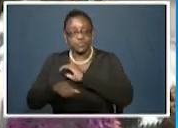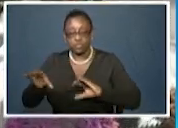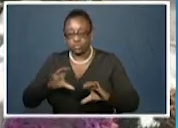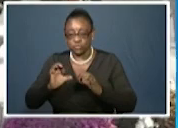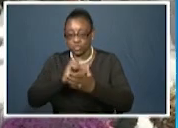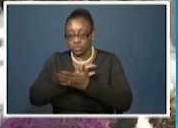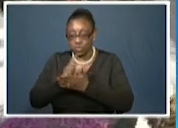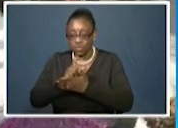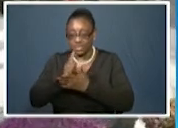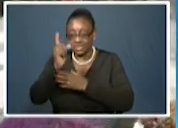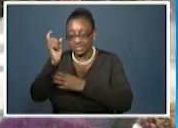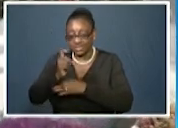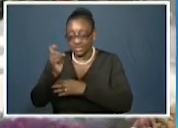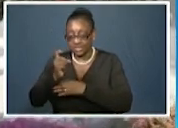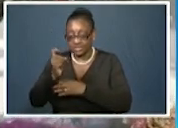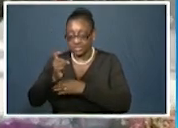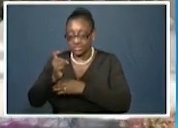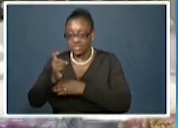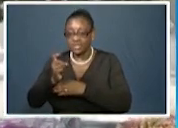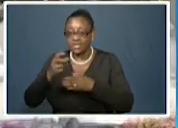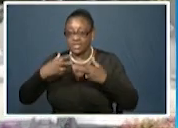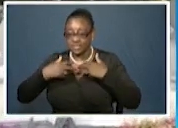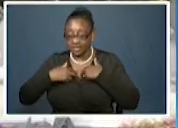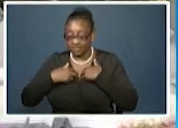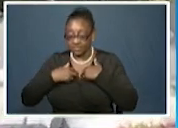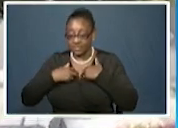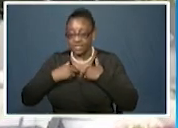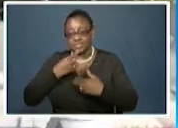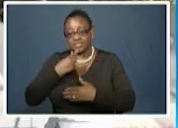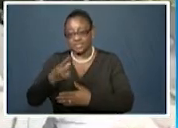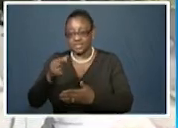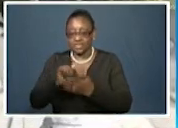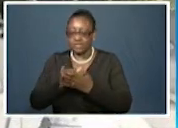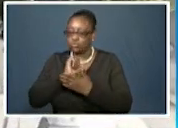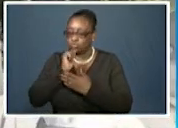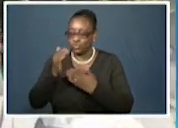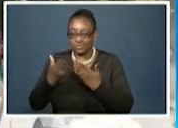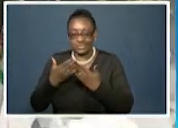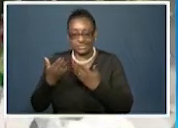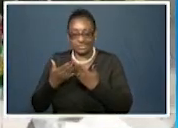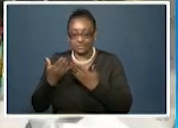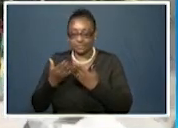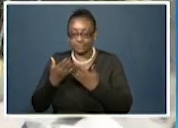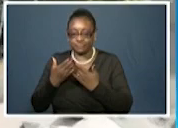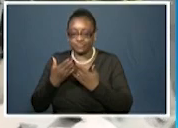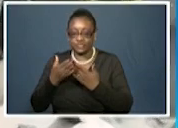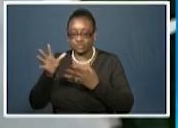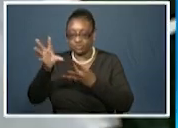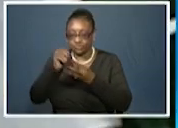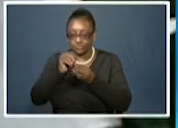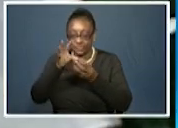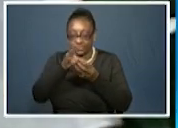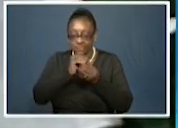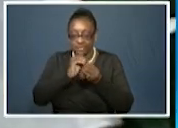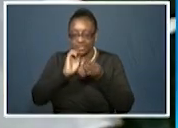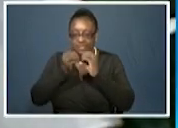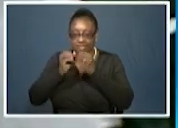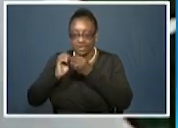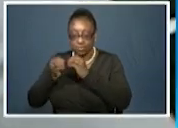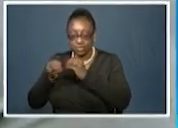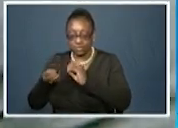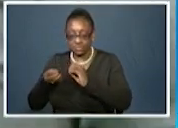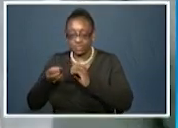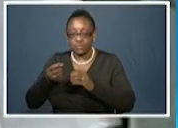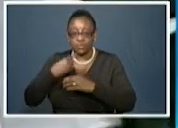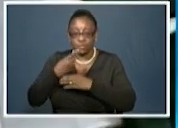the financial footing it has available. Nevertheless, he says it was no easy feat in compiling the numbers. We have made strenuous